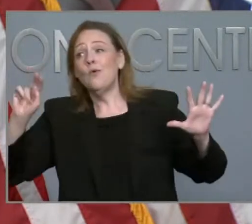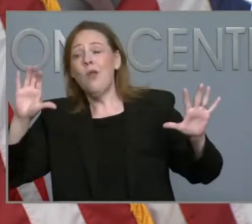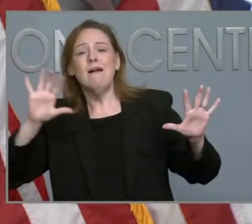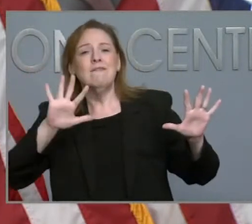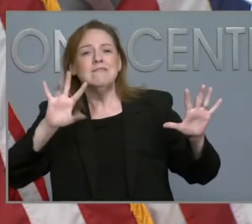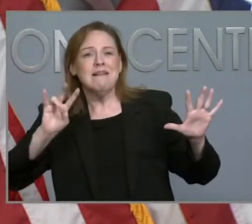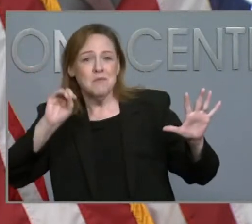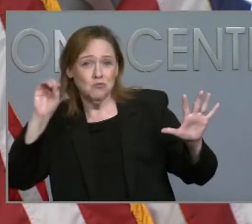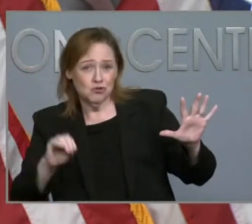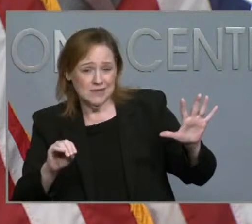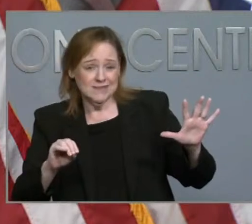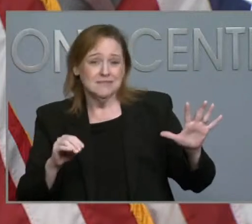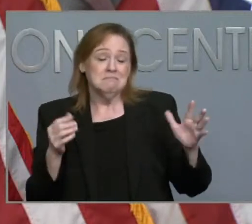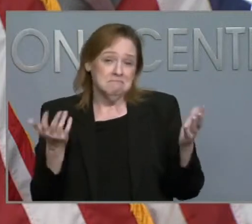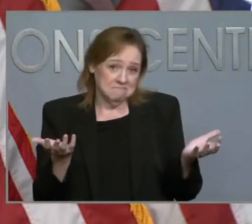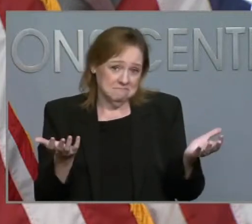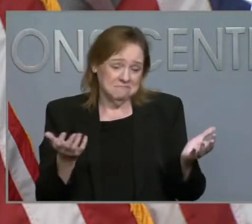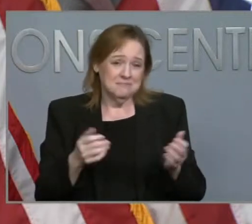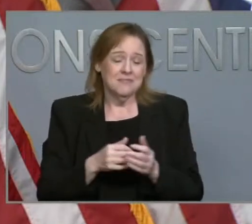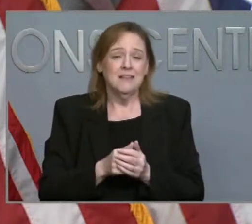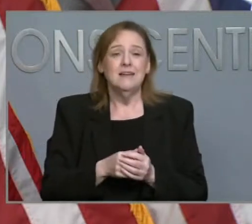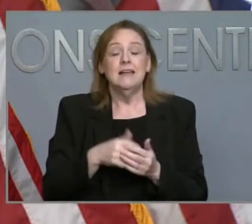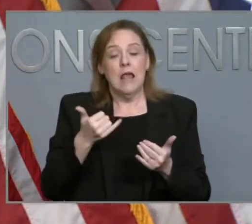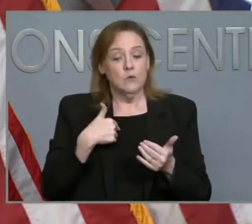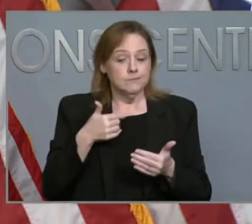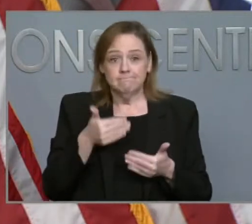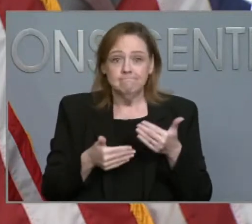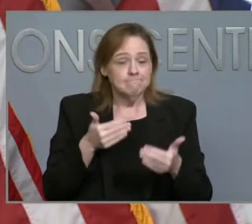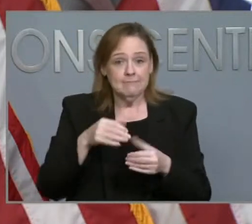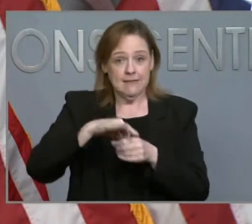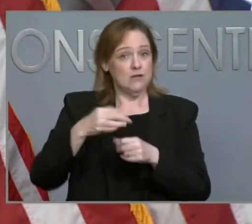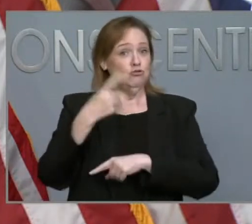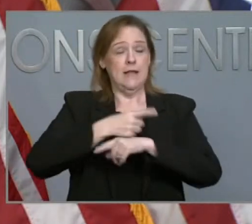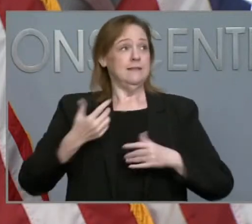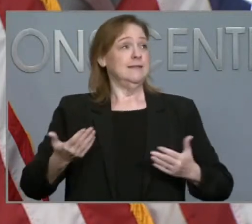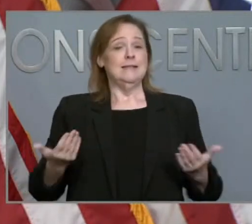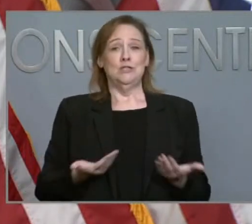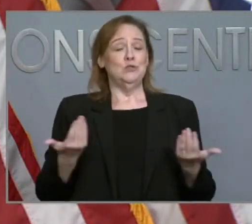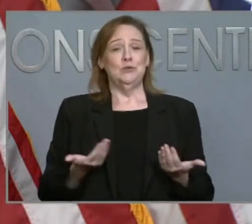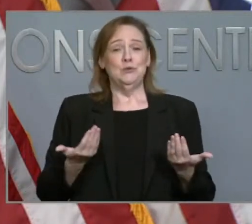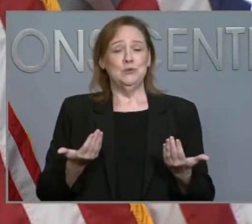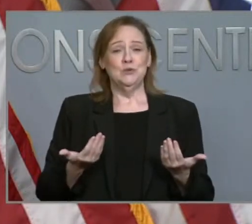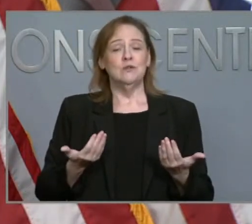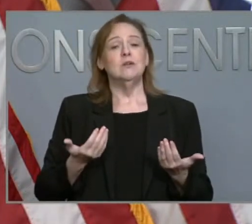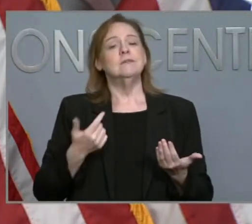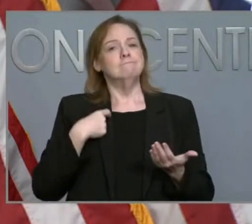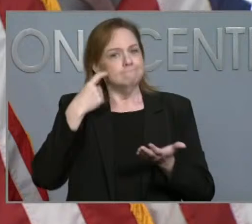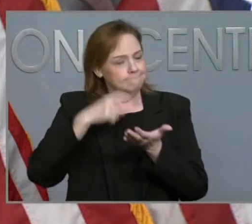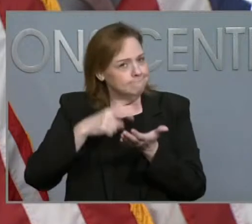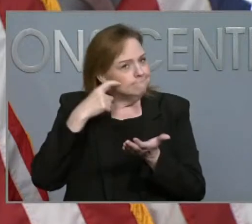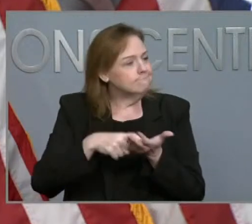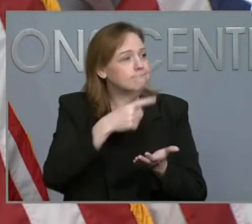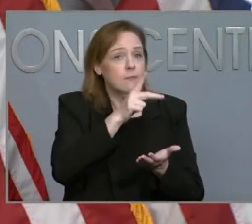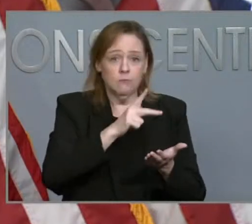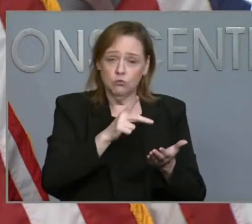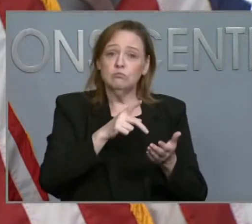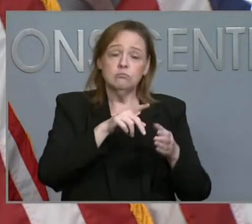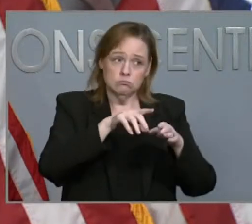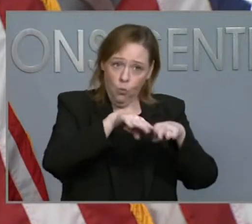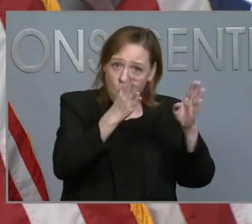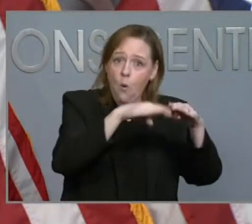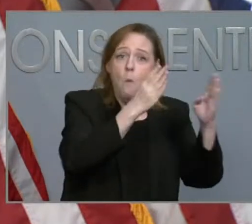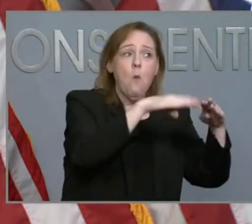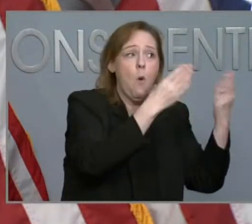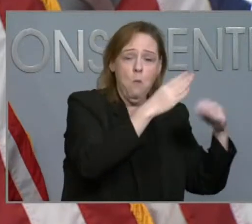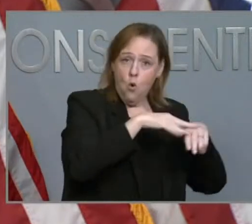So as we are going into Election Day, we are finding that they were able to get their polling places open on